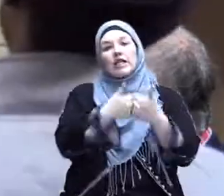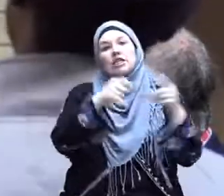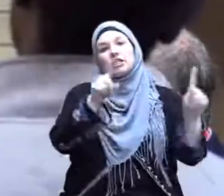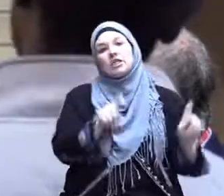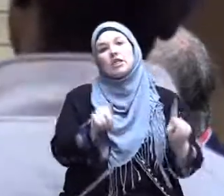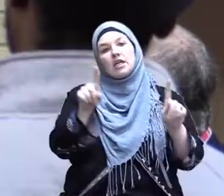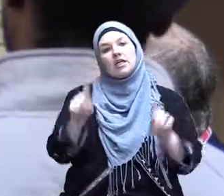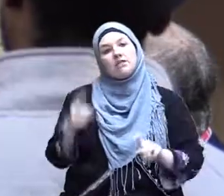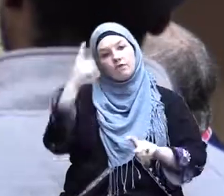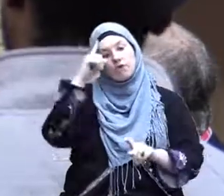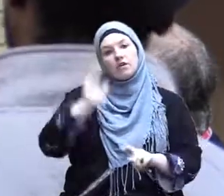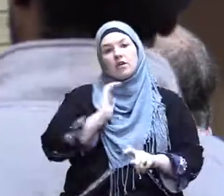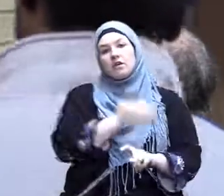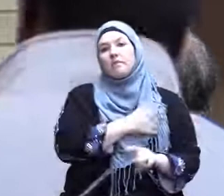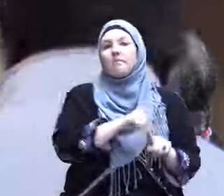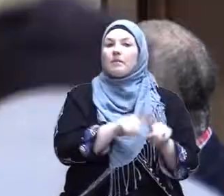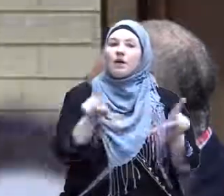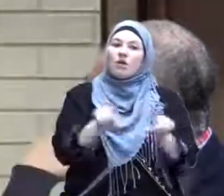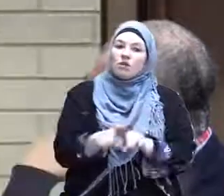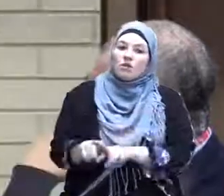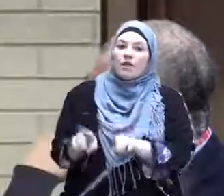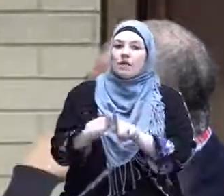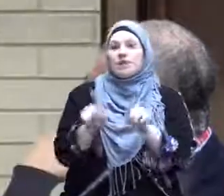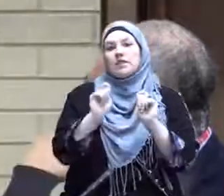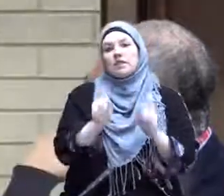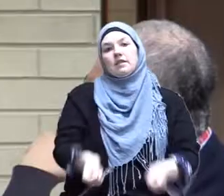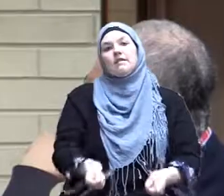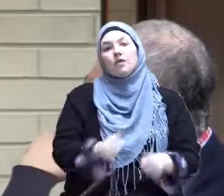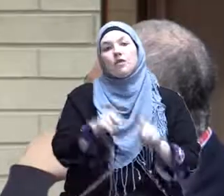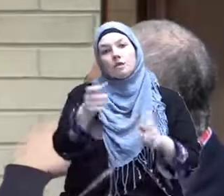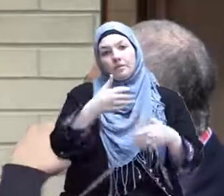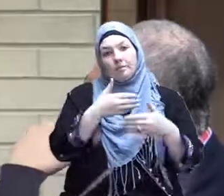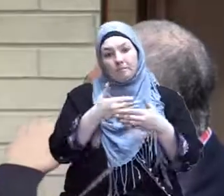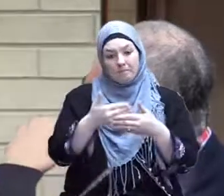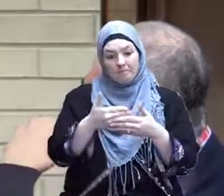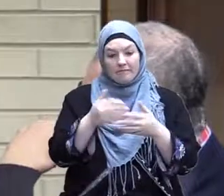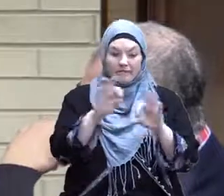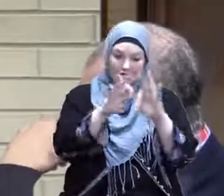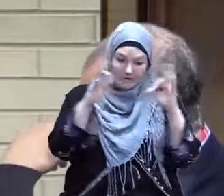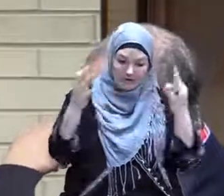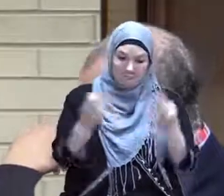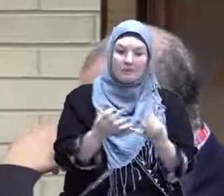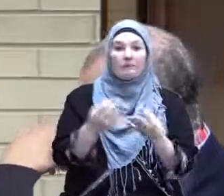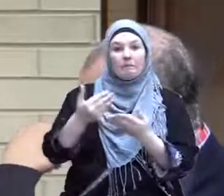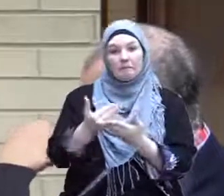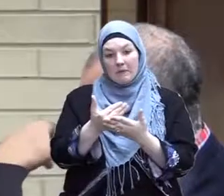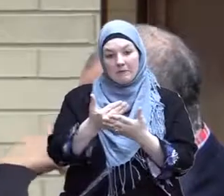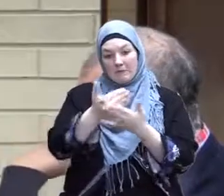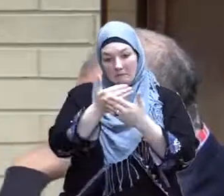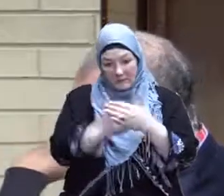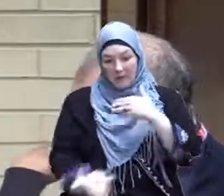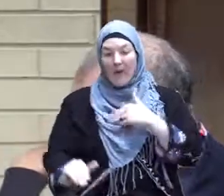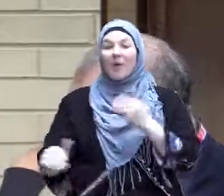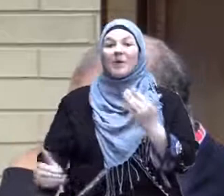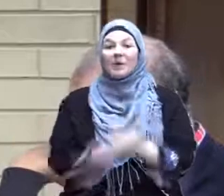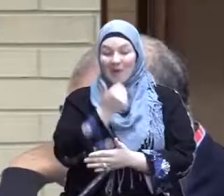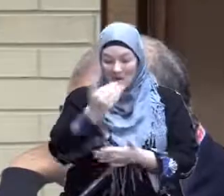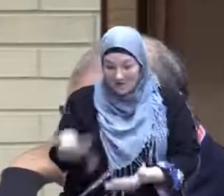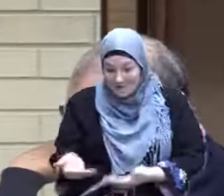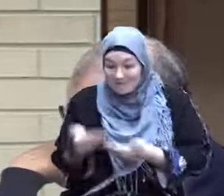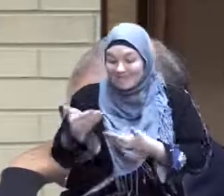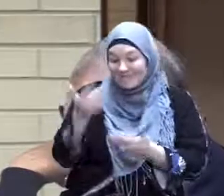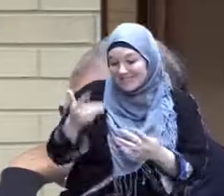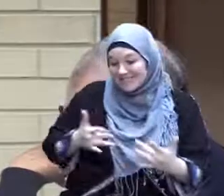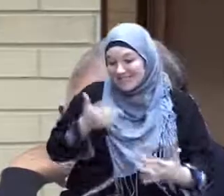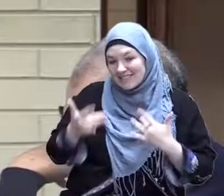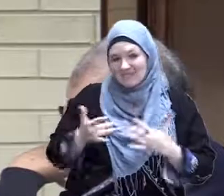us, but also as a gift. So you're born into a family. They are happy to have a baby,